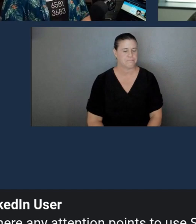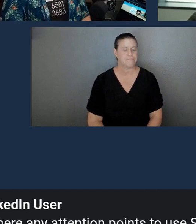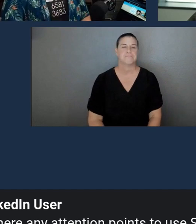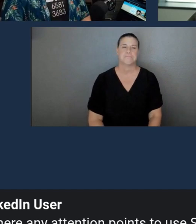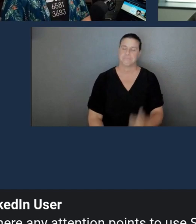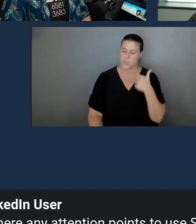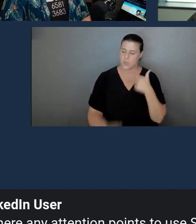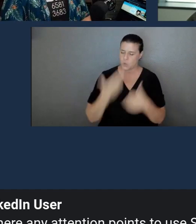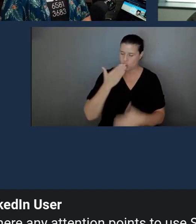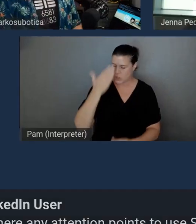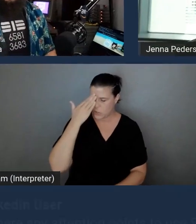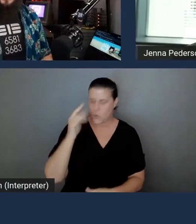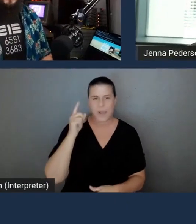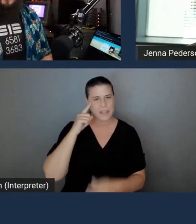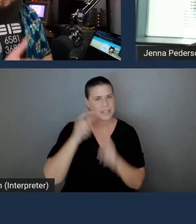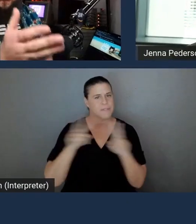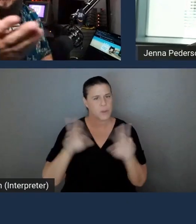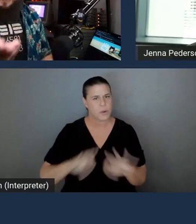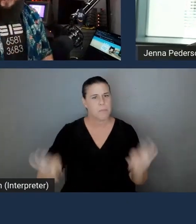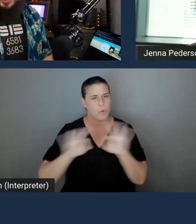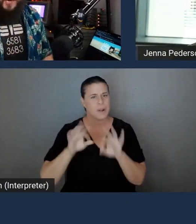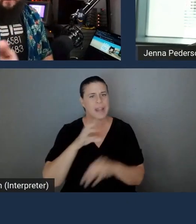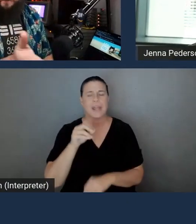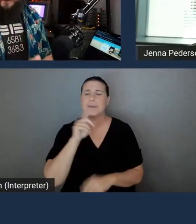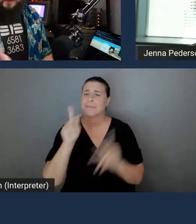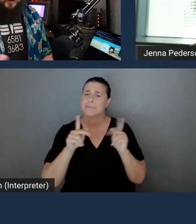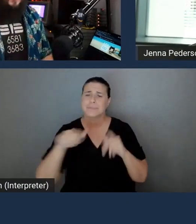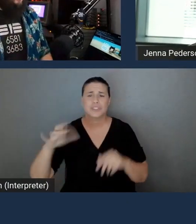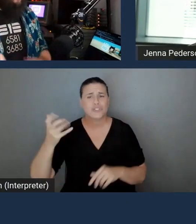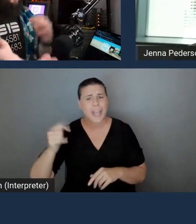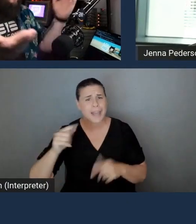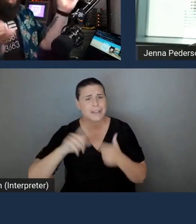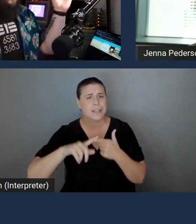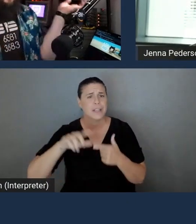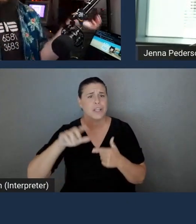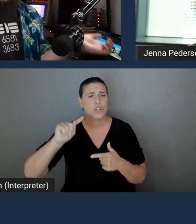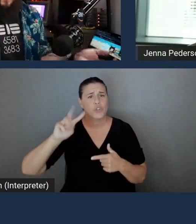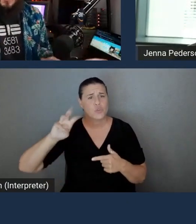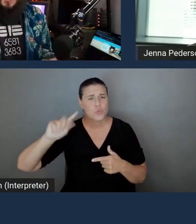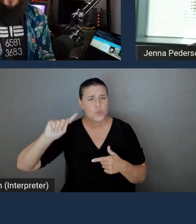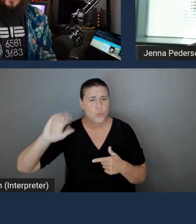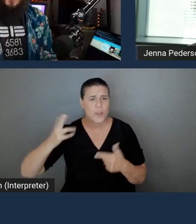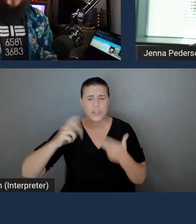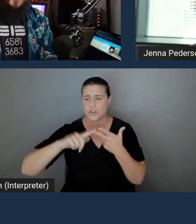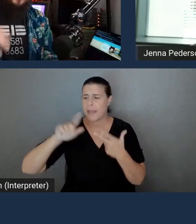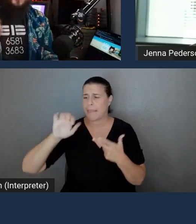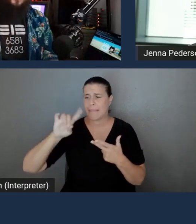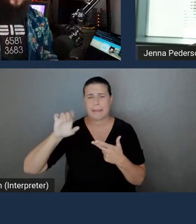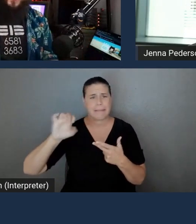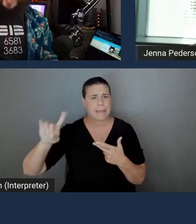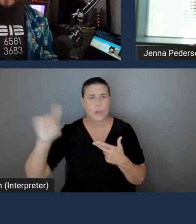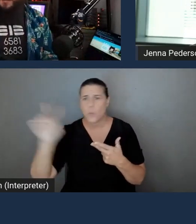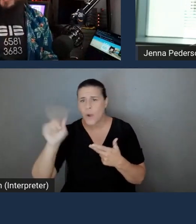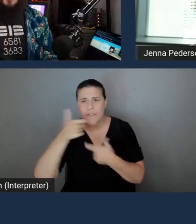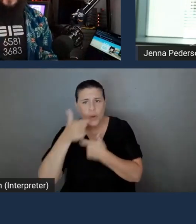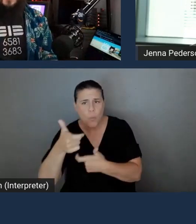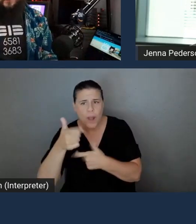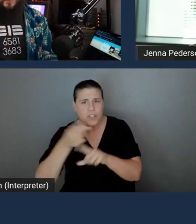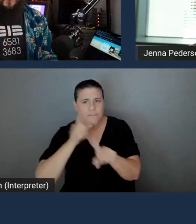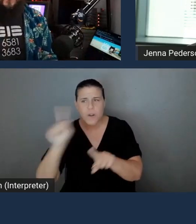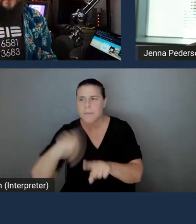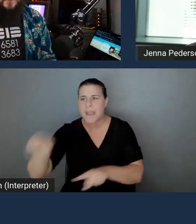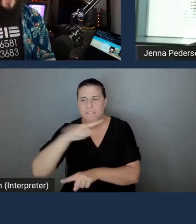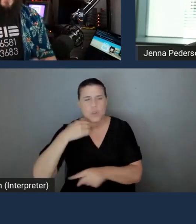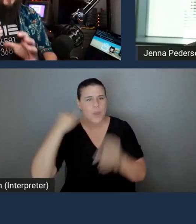think it's very important. And, folks, chat, Twitch, LinkedIn, wherever you're watching us from, if you have ideas